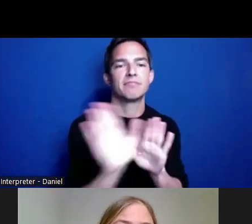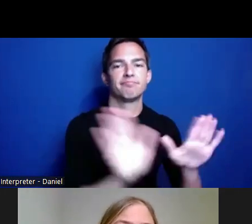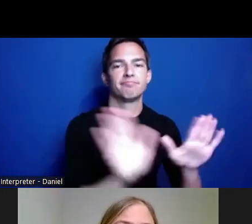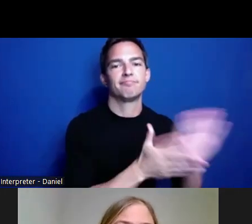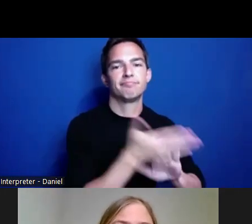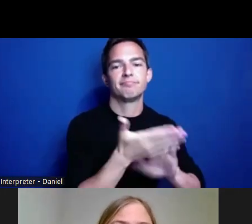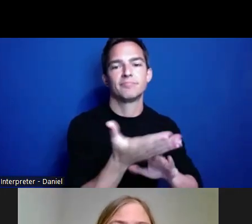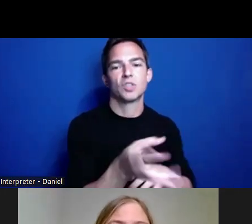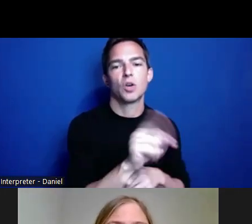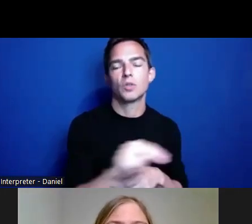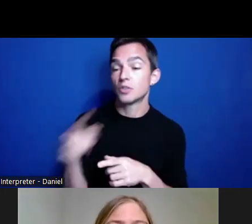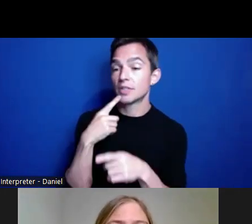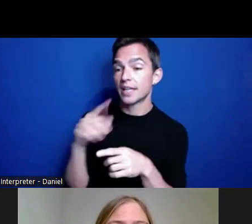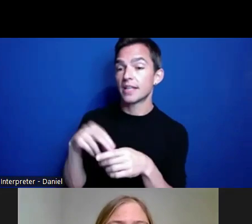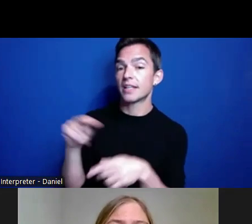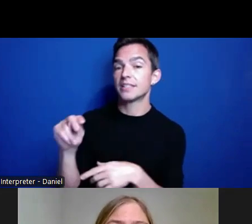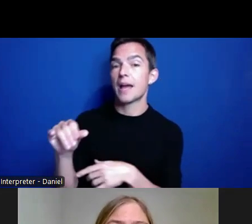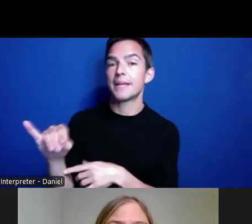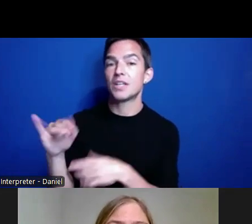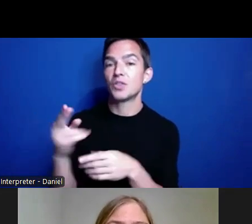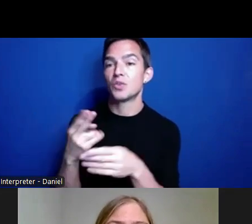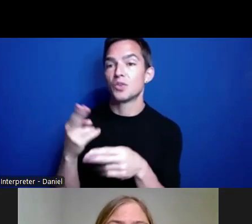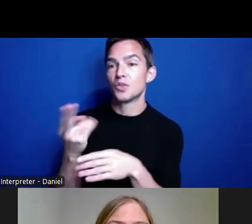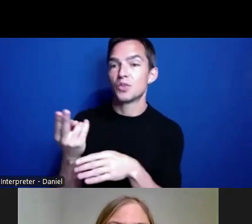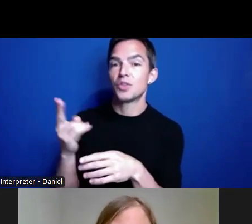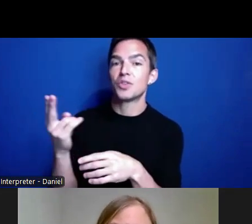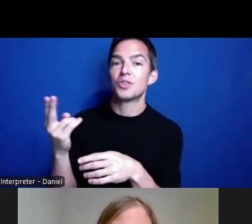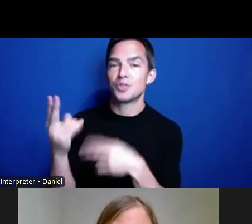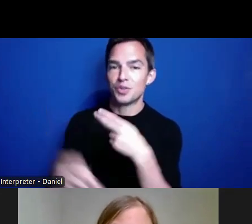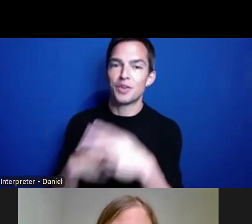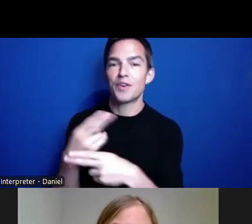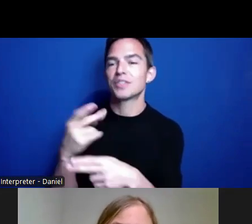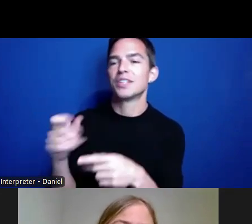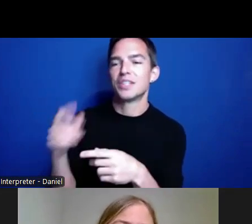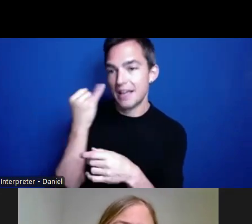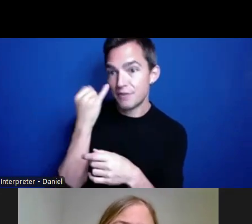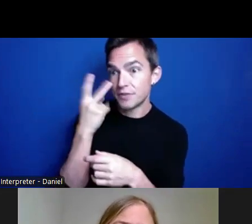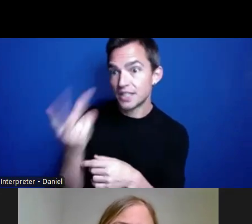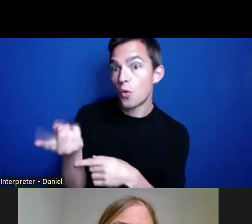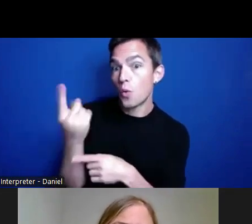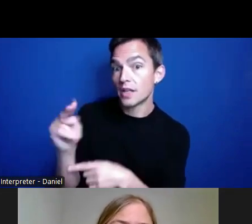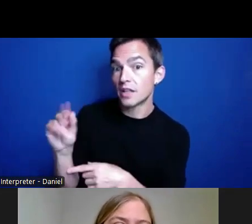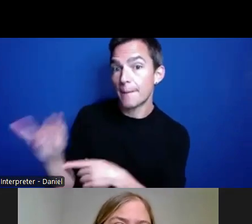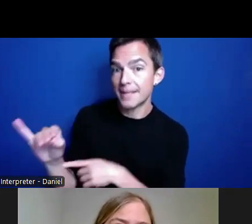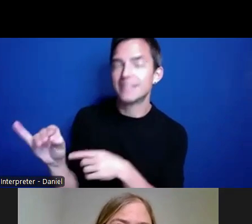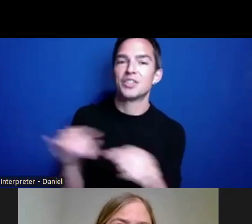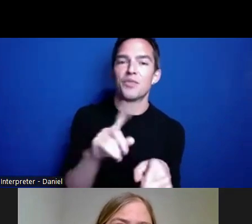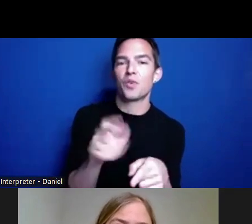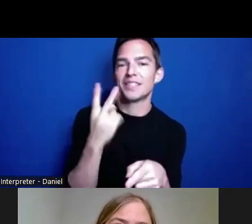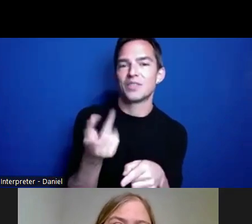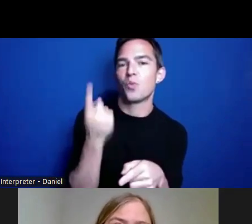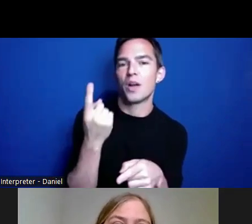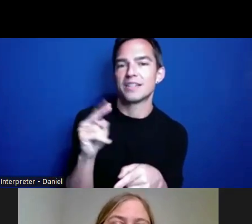So we have a saying in the NAMI universe, if you've seen one NAMI, you've seen one NAMI. I think that's true in terms of the peer support standards and